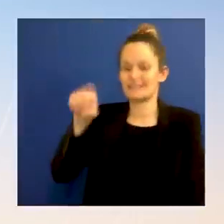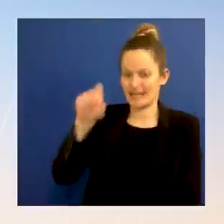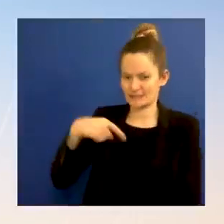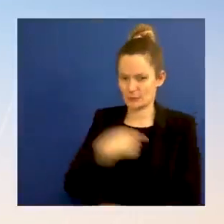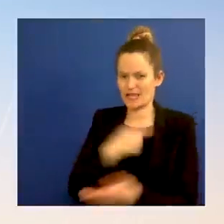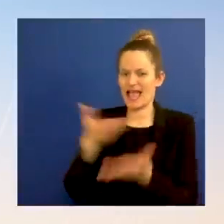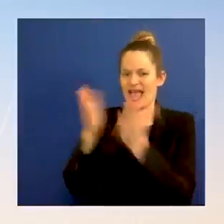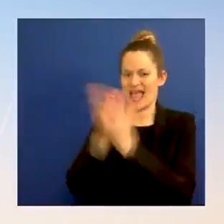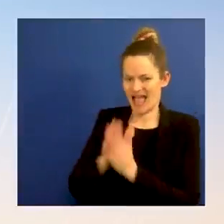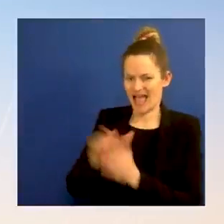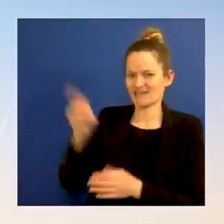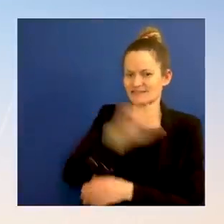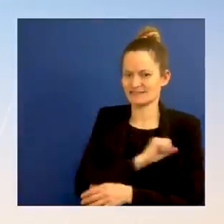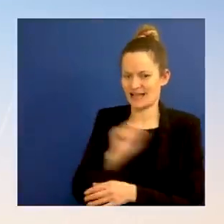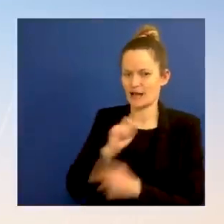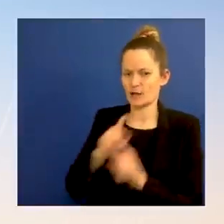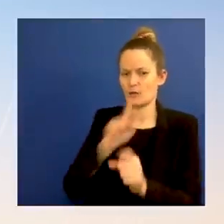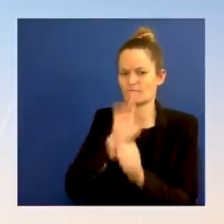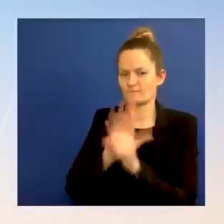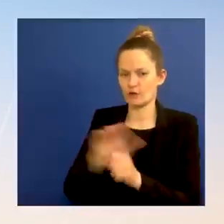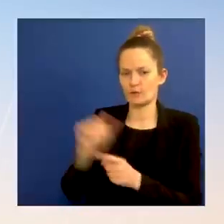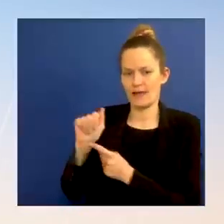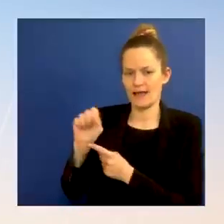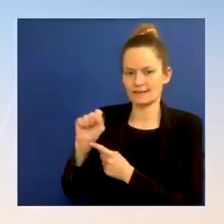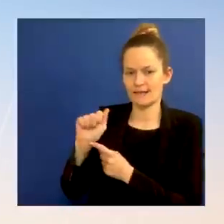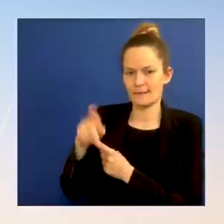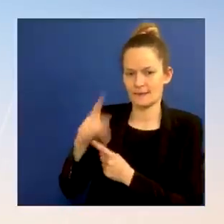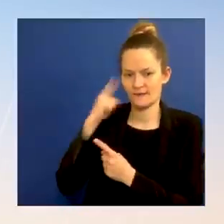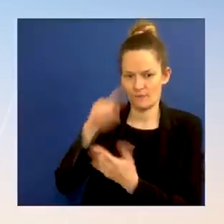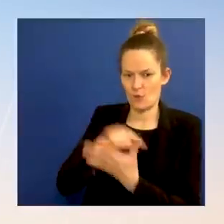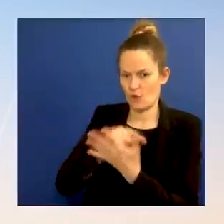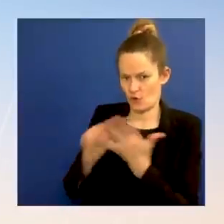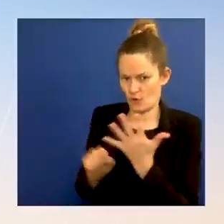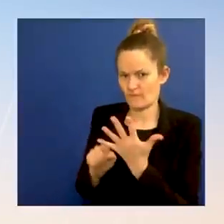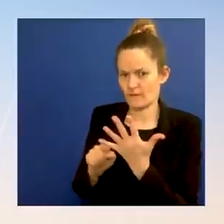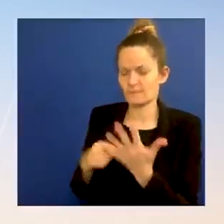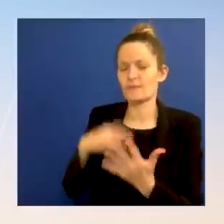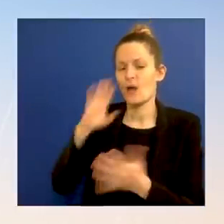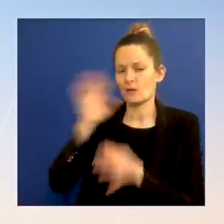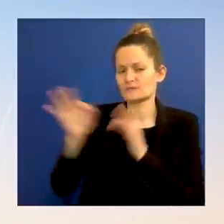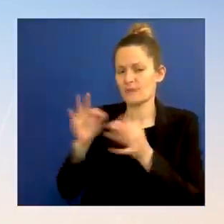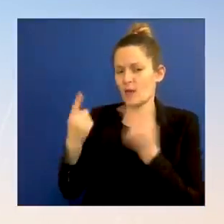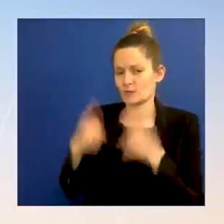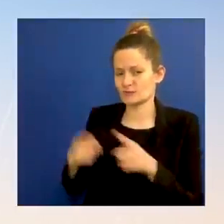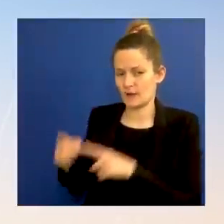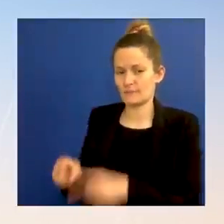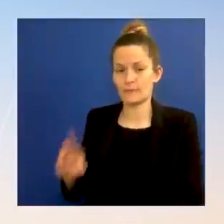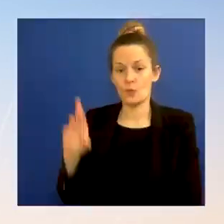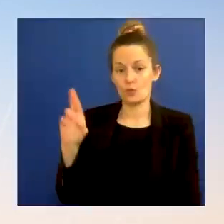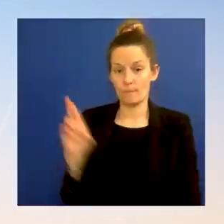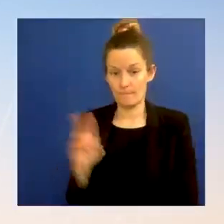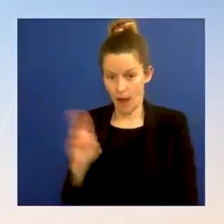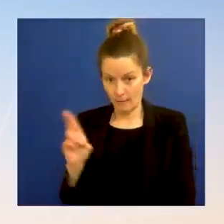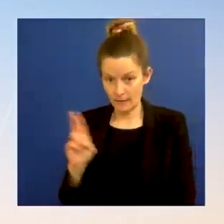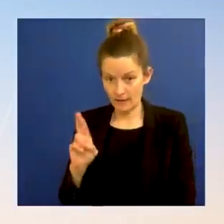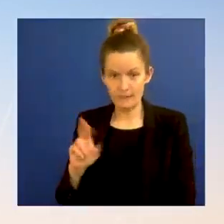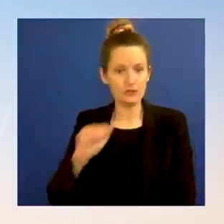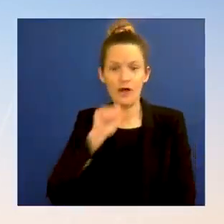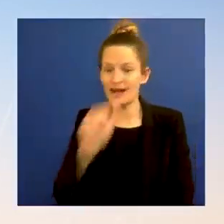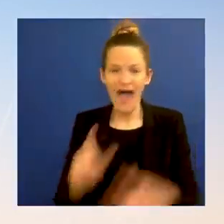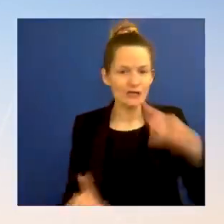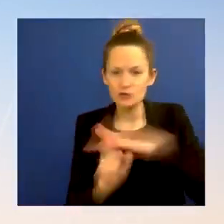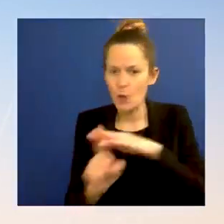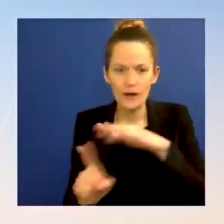The Republicans are not showing up to a committee vote. If one of them showed up, there'd be a quorum to have a vote, and there are